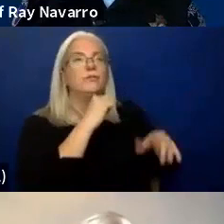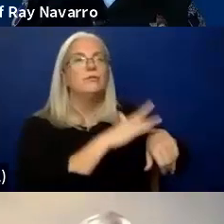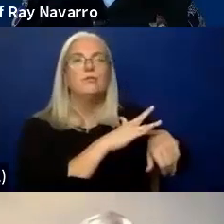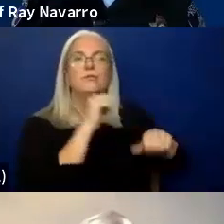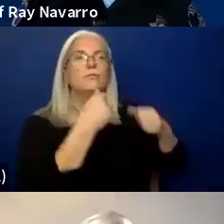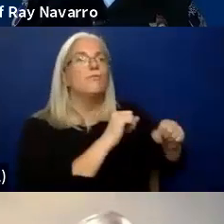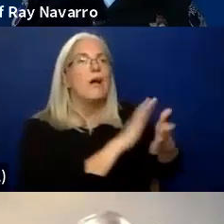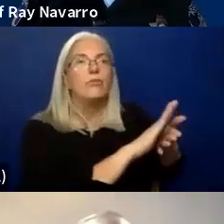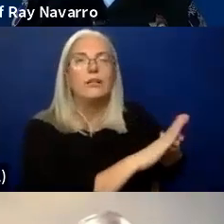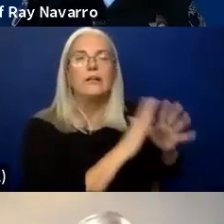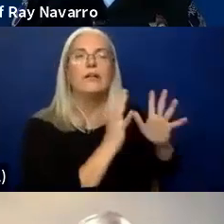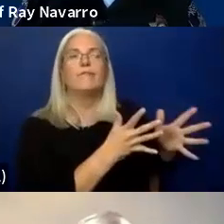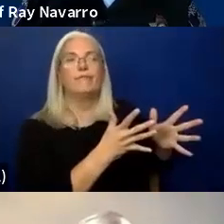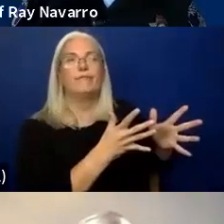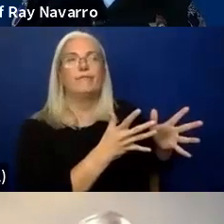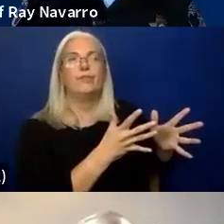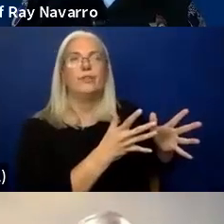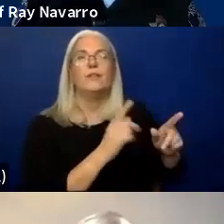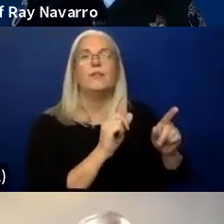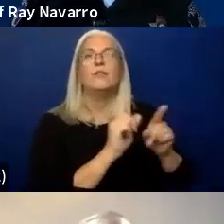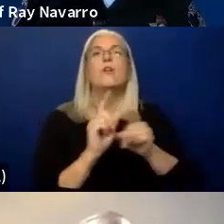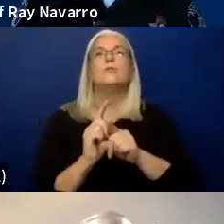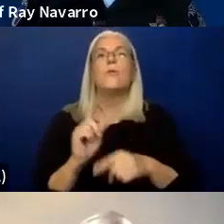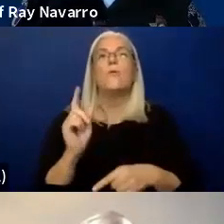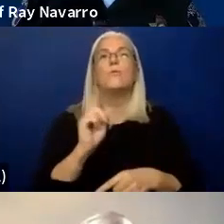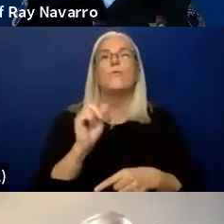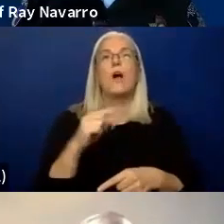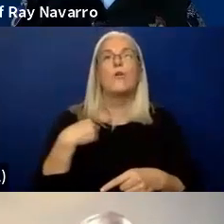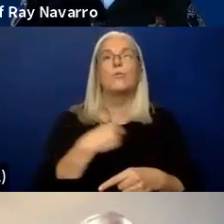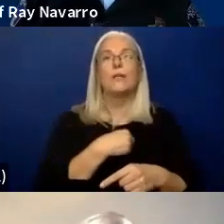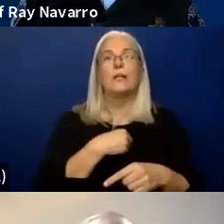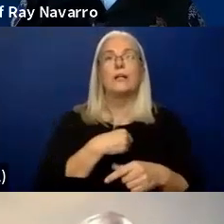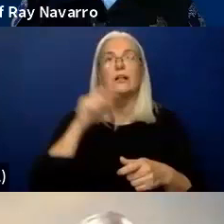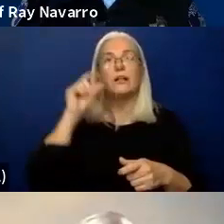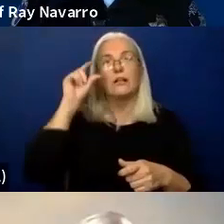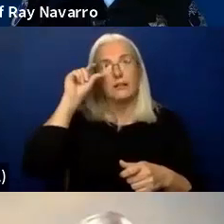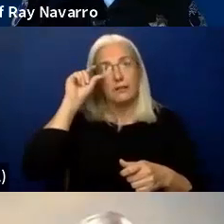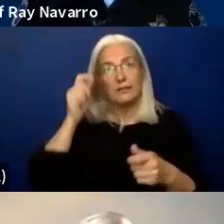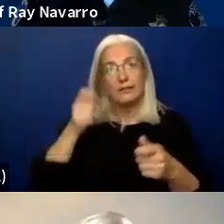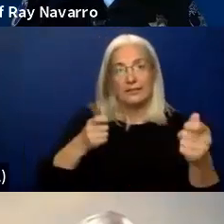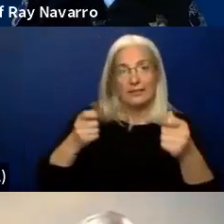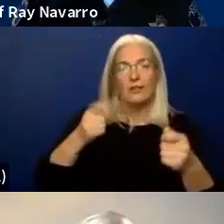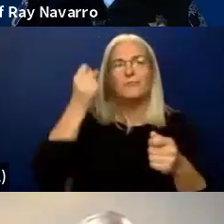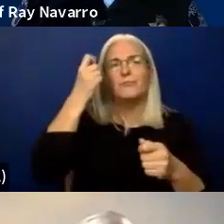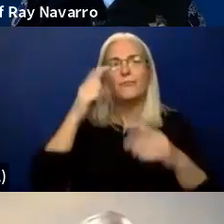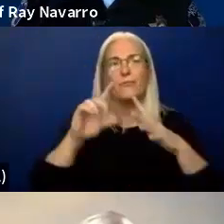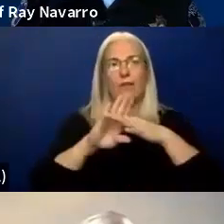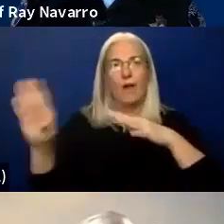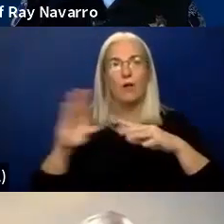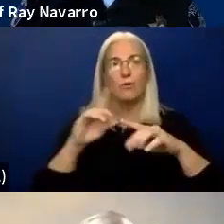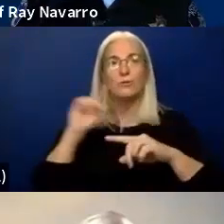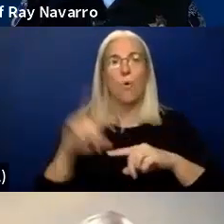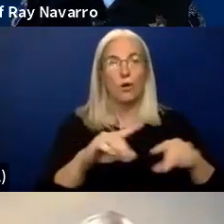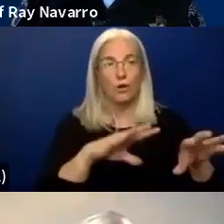been adjusted based on these evacuation orders and lifts. For the latest in